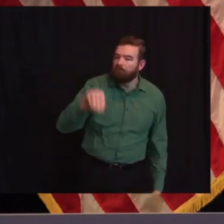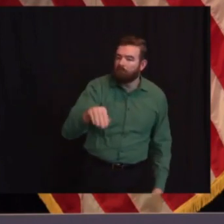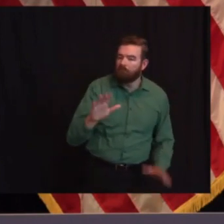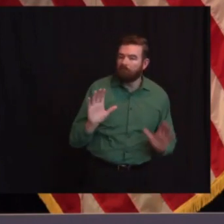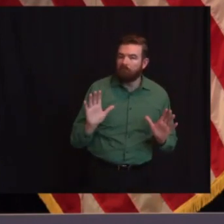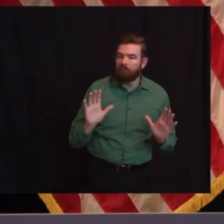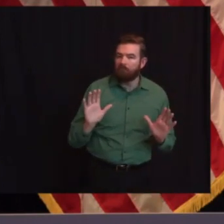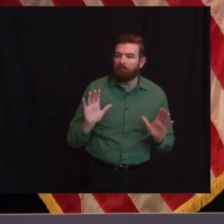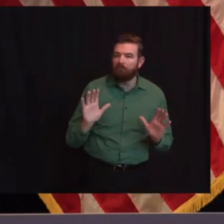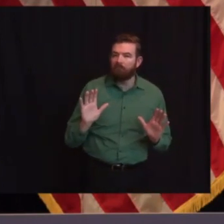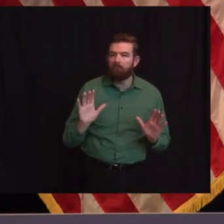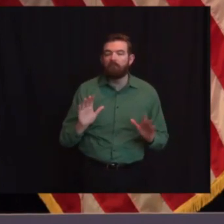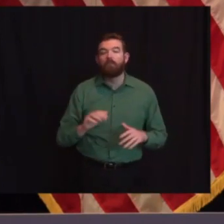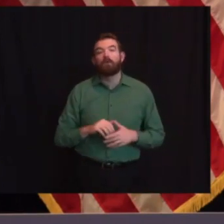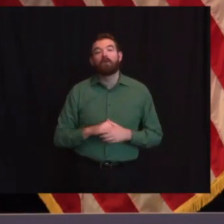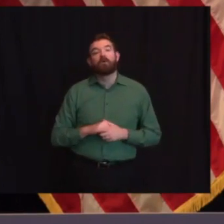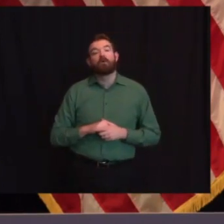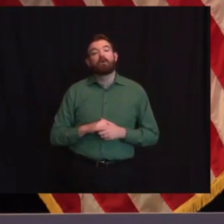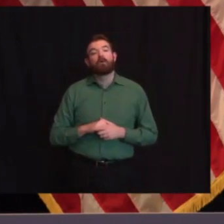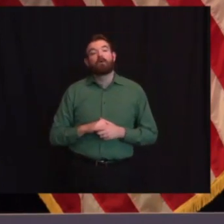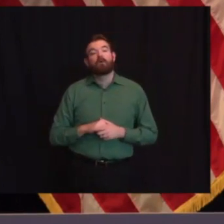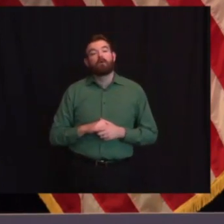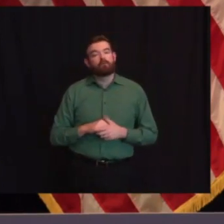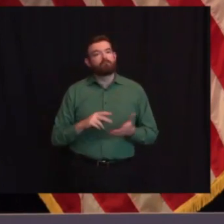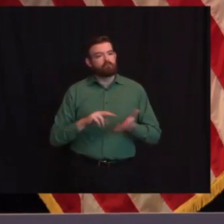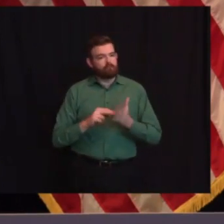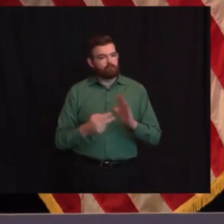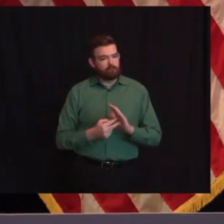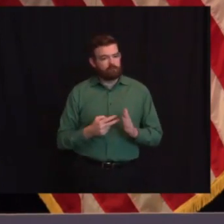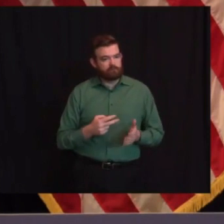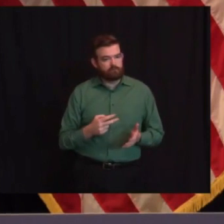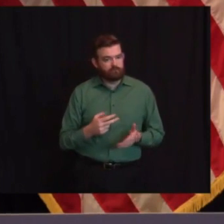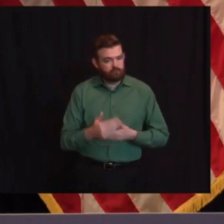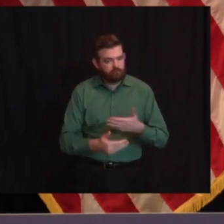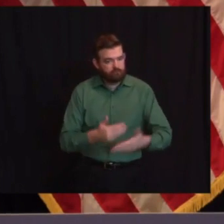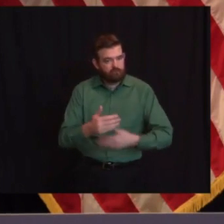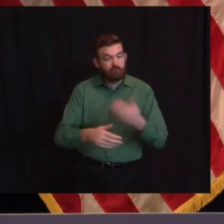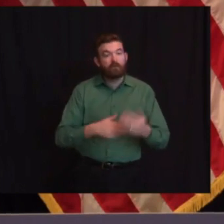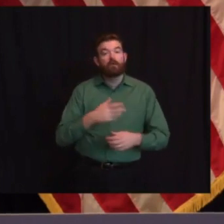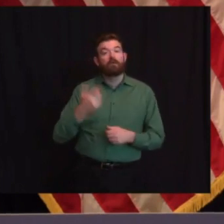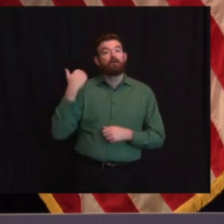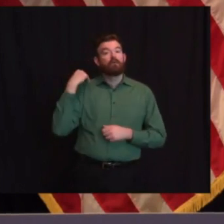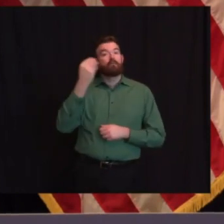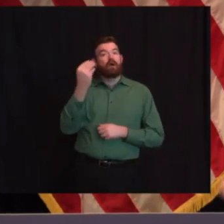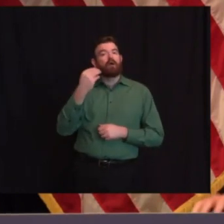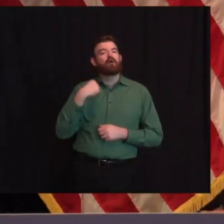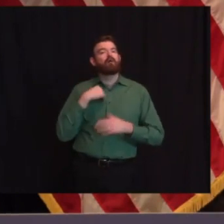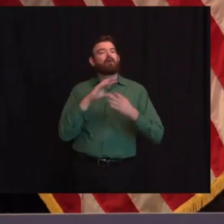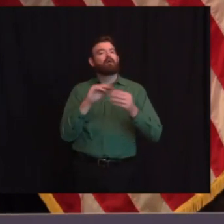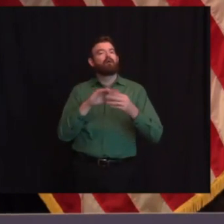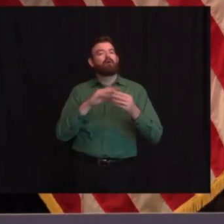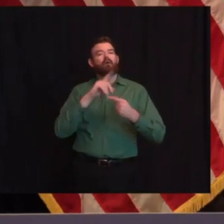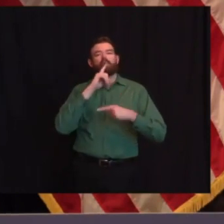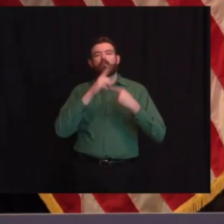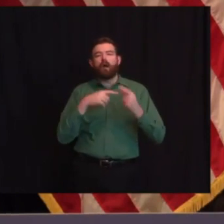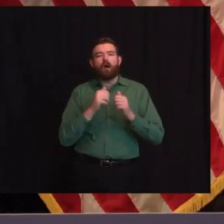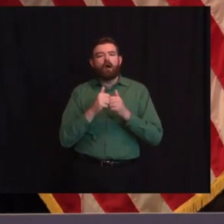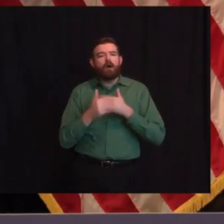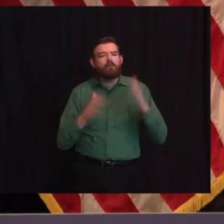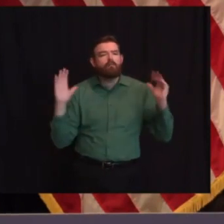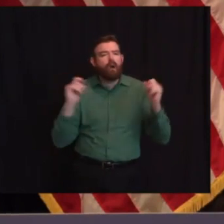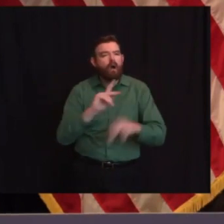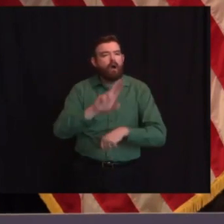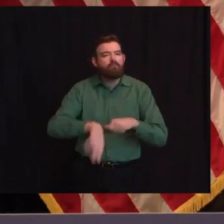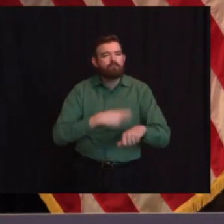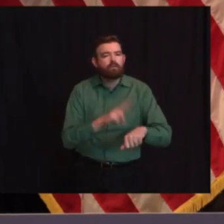Road to Recovery presentation on Monday. There were 6 guideposts. 4 of them were health. 1